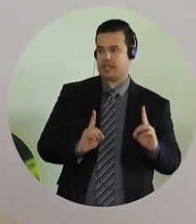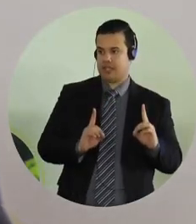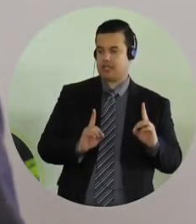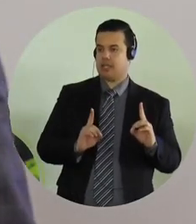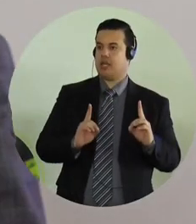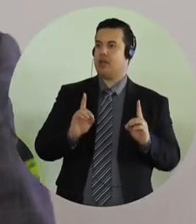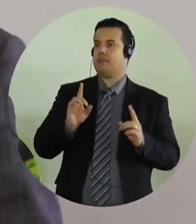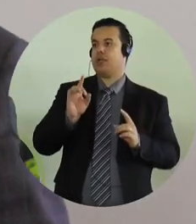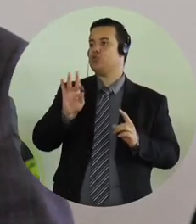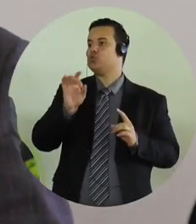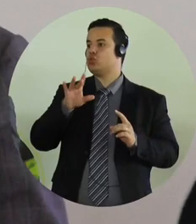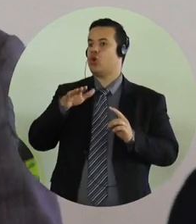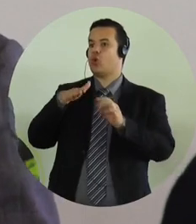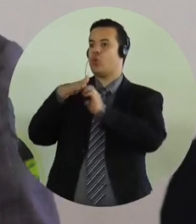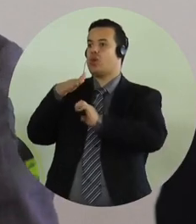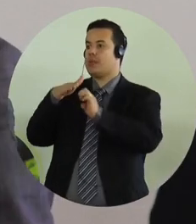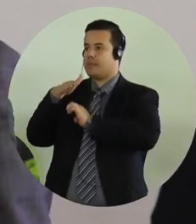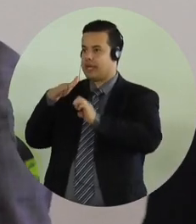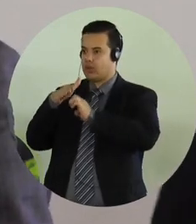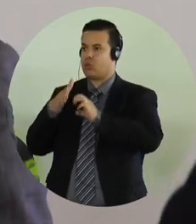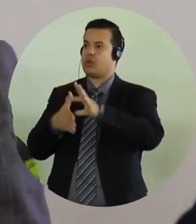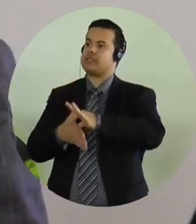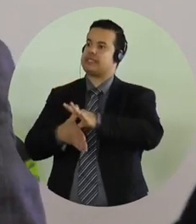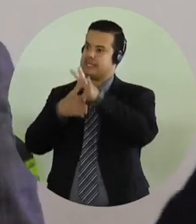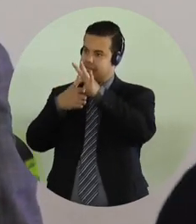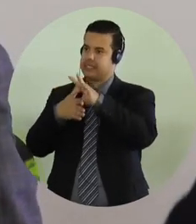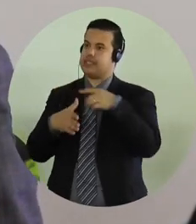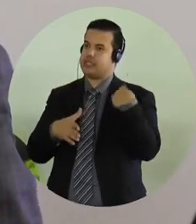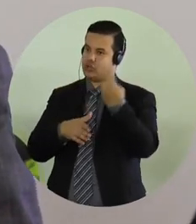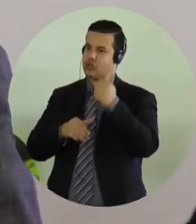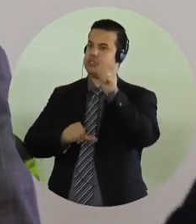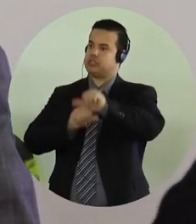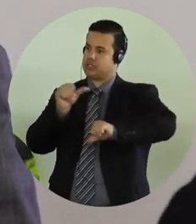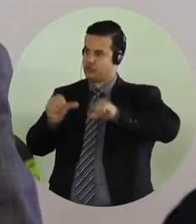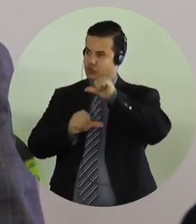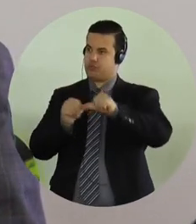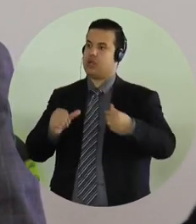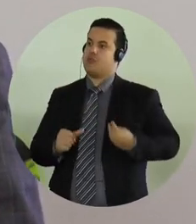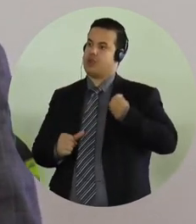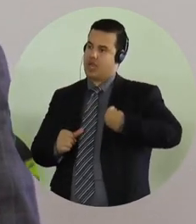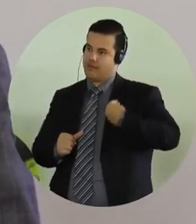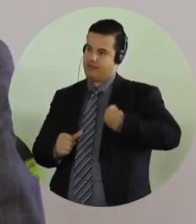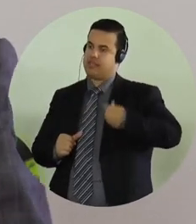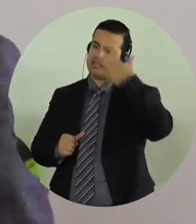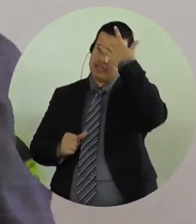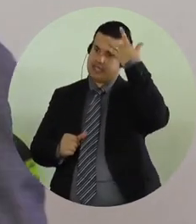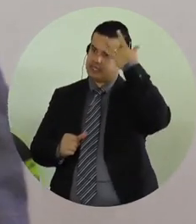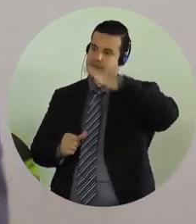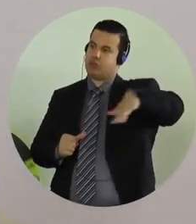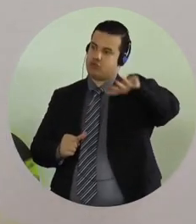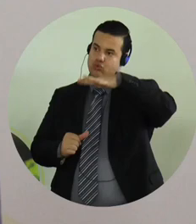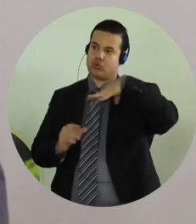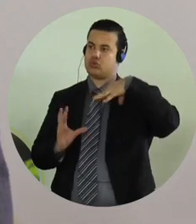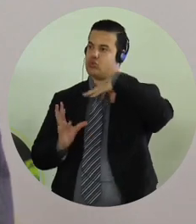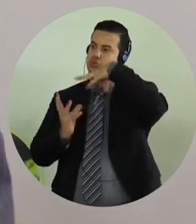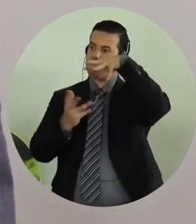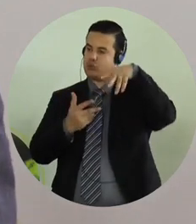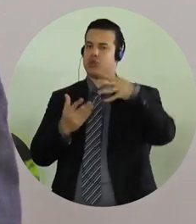drive the change that is needed and transform the lives of those people with disabilities across the world. So thank you